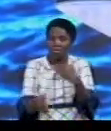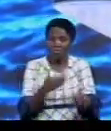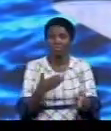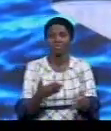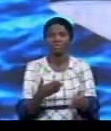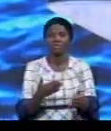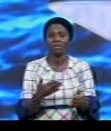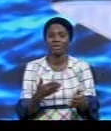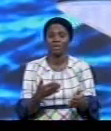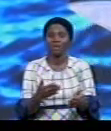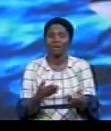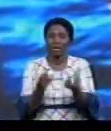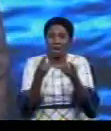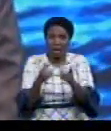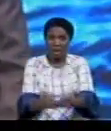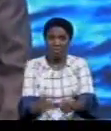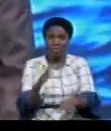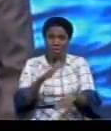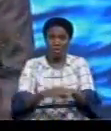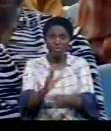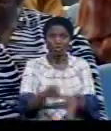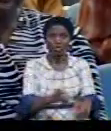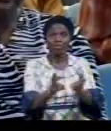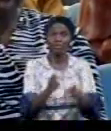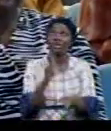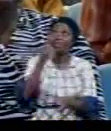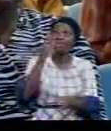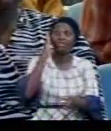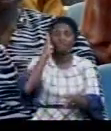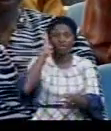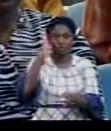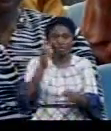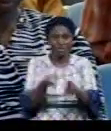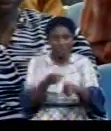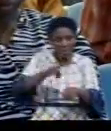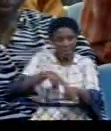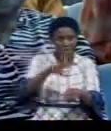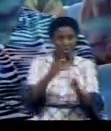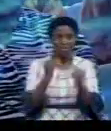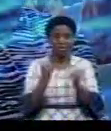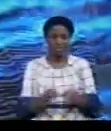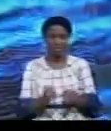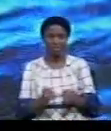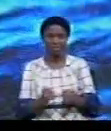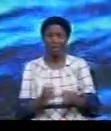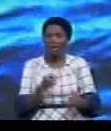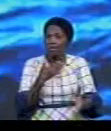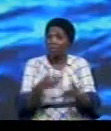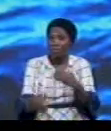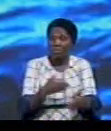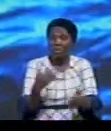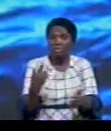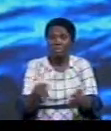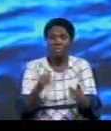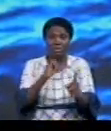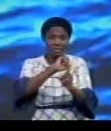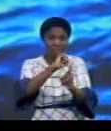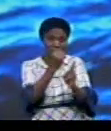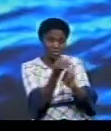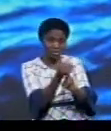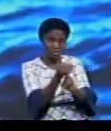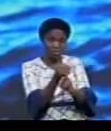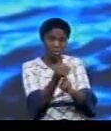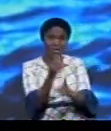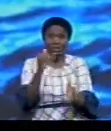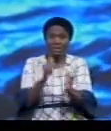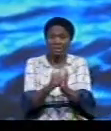your way, he will strengthen you. And no matter the situation that you